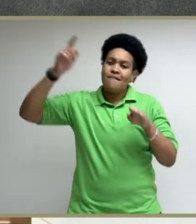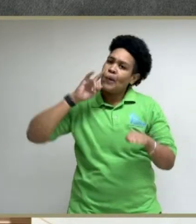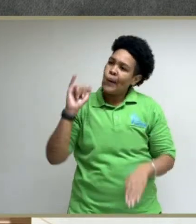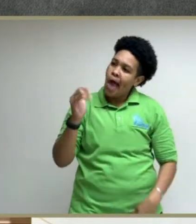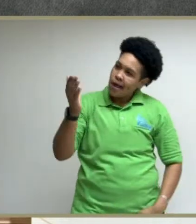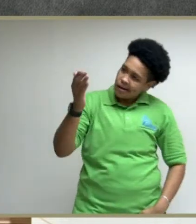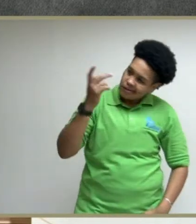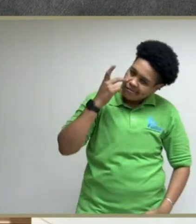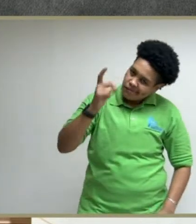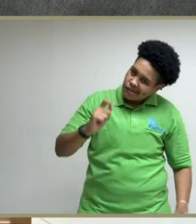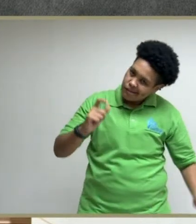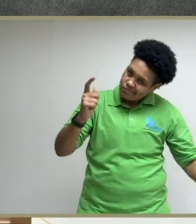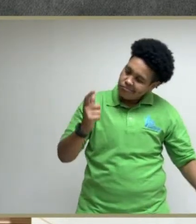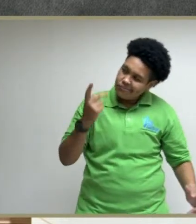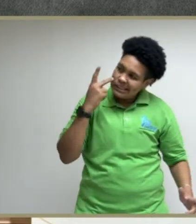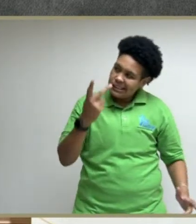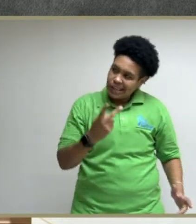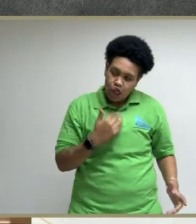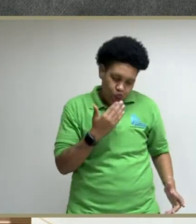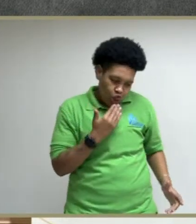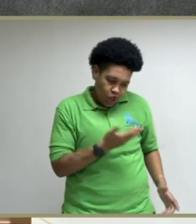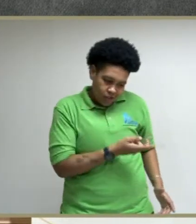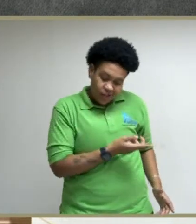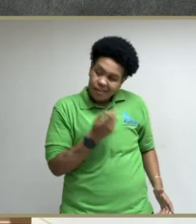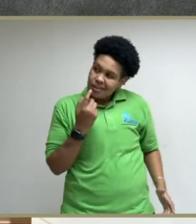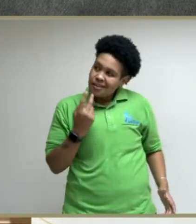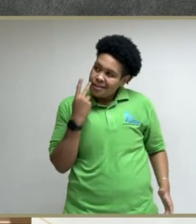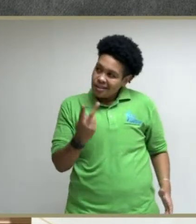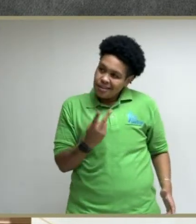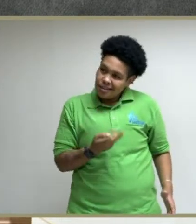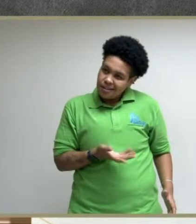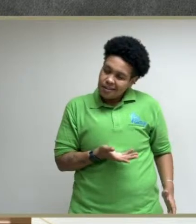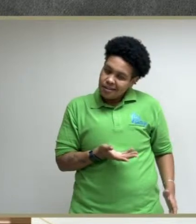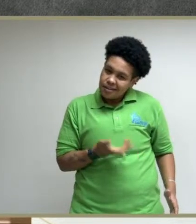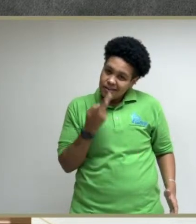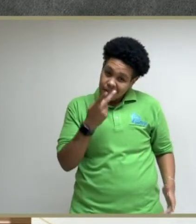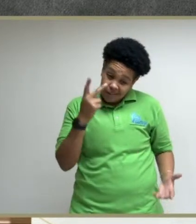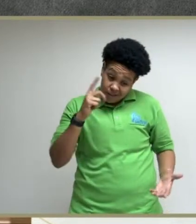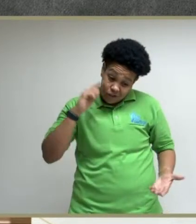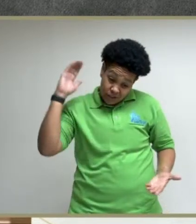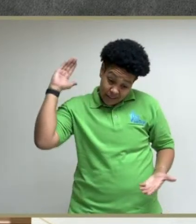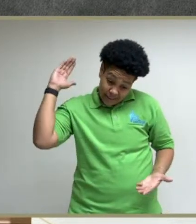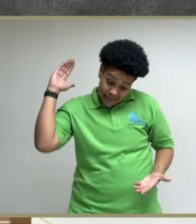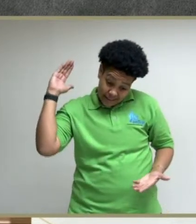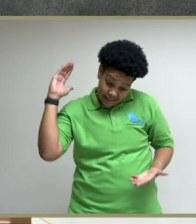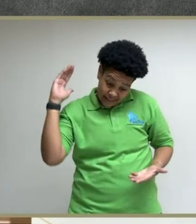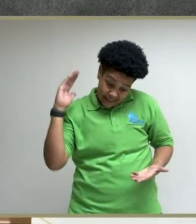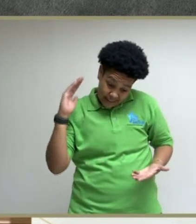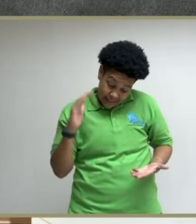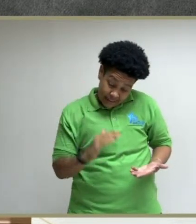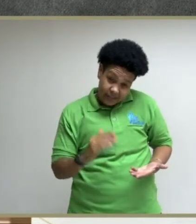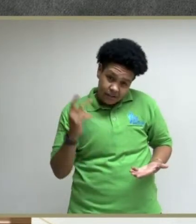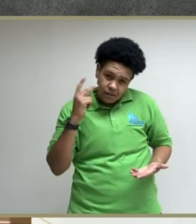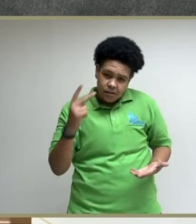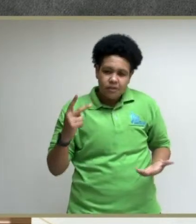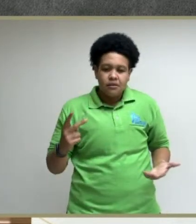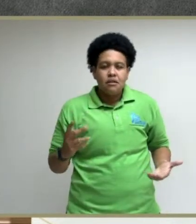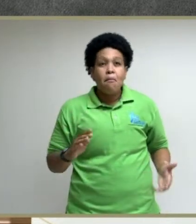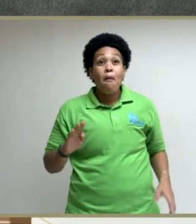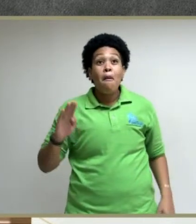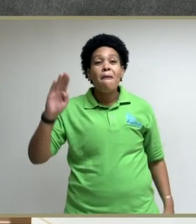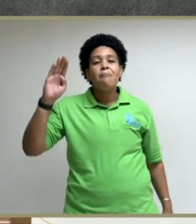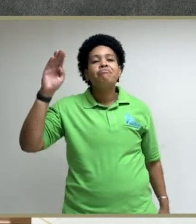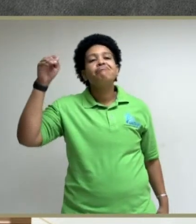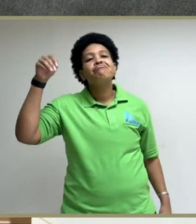can certainly see that there is a trending down of most of the indices that we follow. If we look